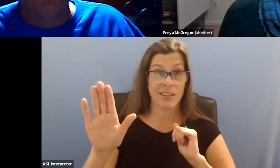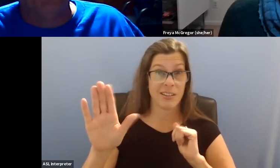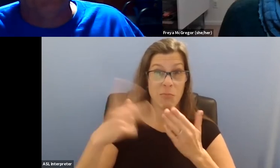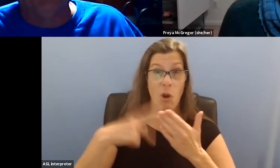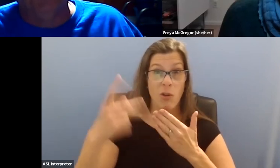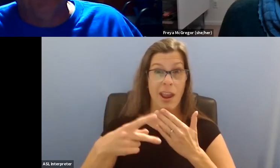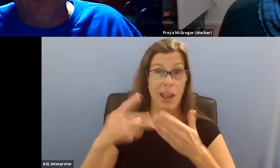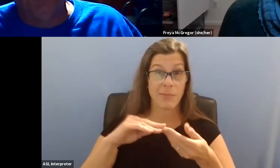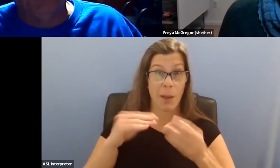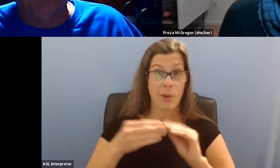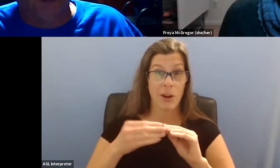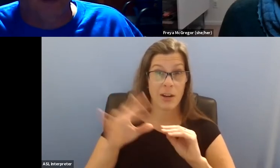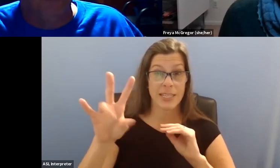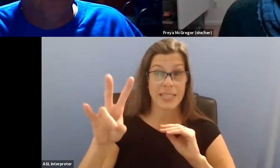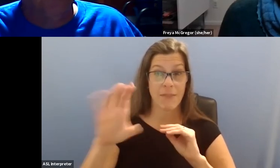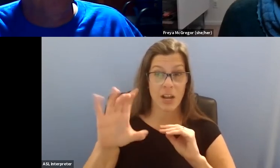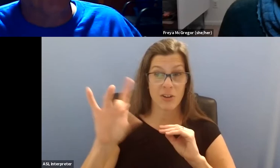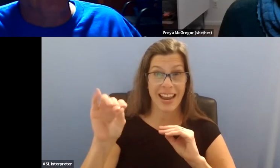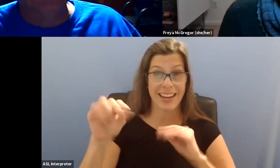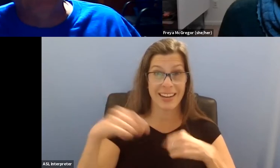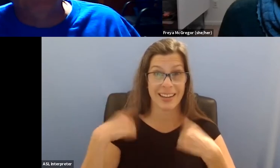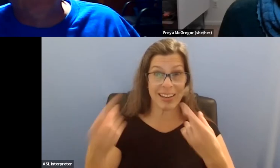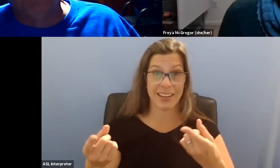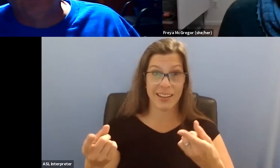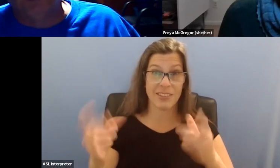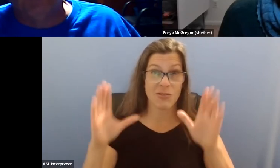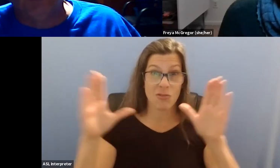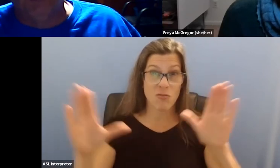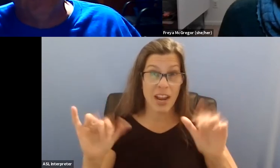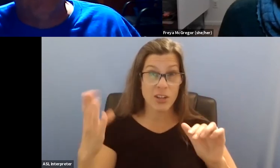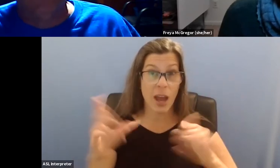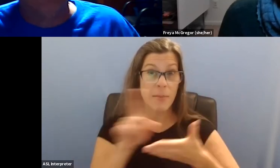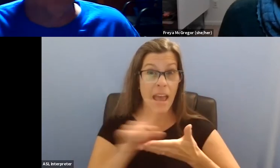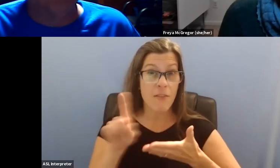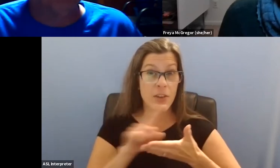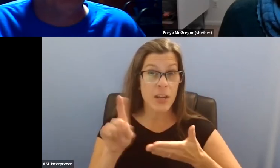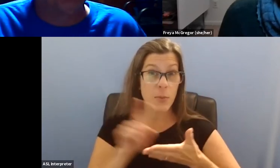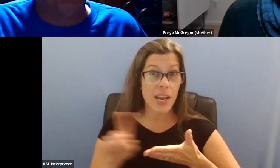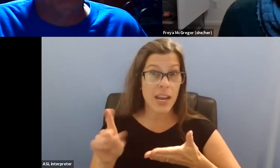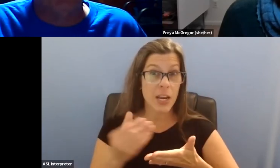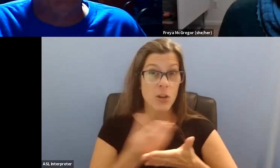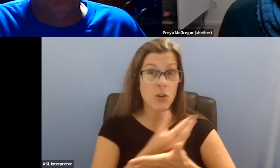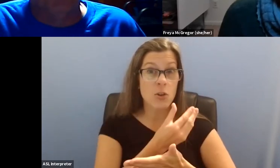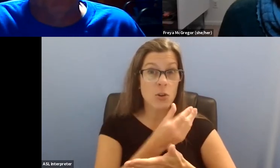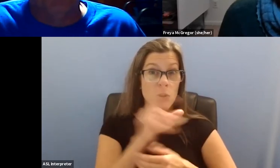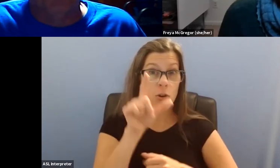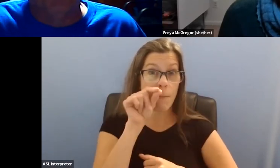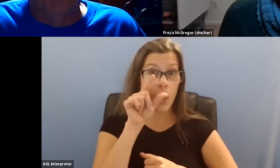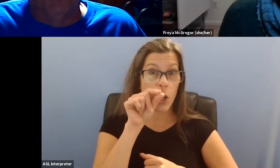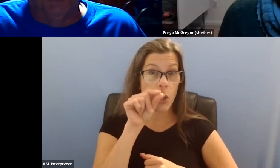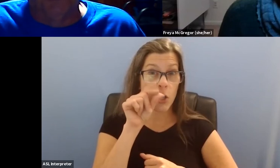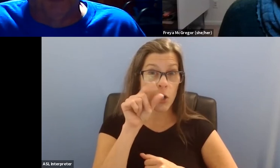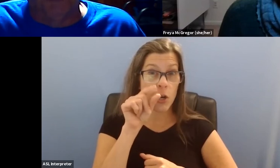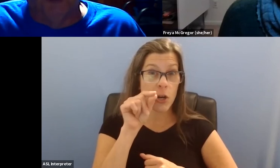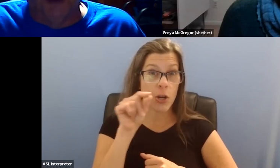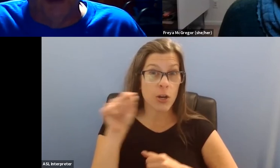this person does a fantastic job. He has a mystery bird every week where they play the sound of the bird and people can call in